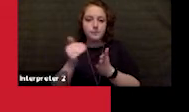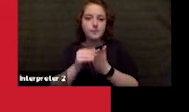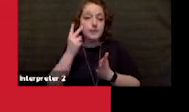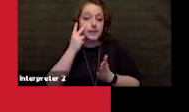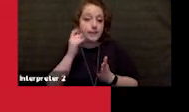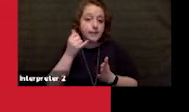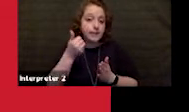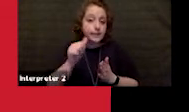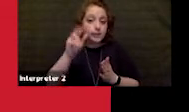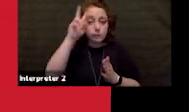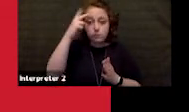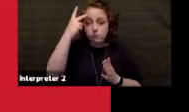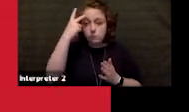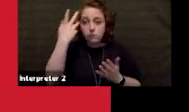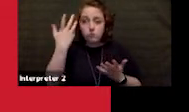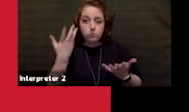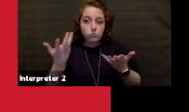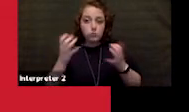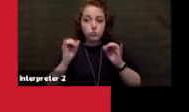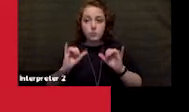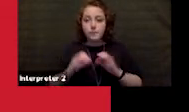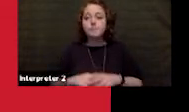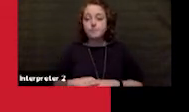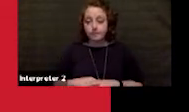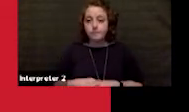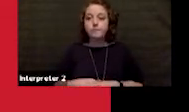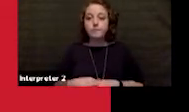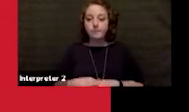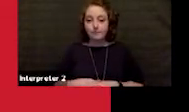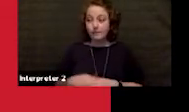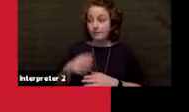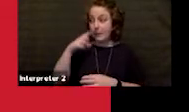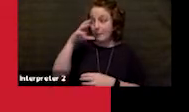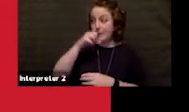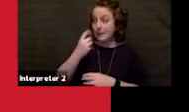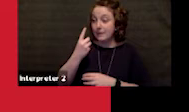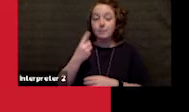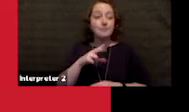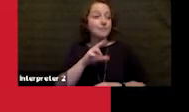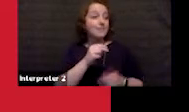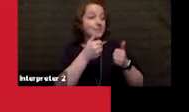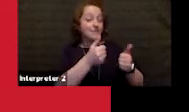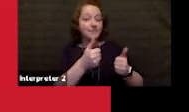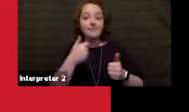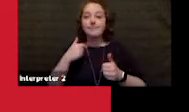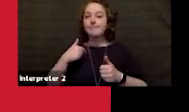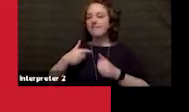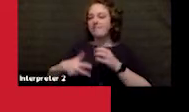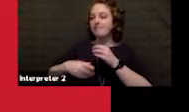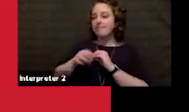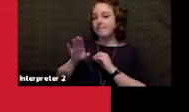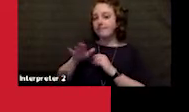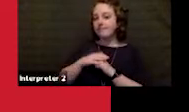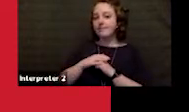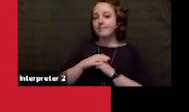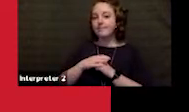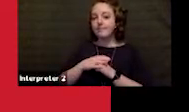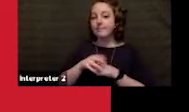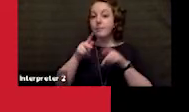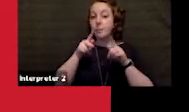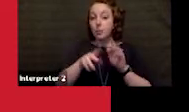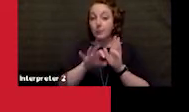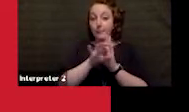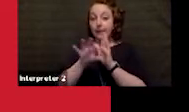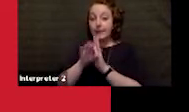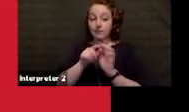Casey, did I miss anything there? Nope, you got it. Hey, Doug. I was just going to add that the designated people in each of the breakouts are